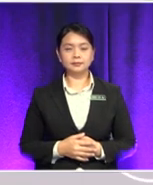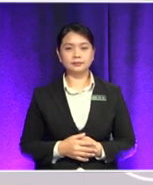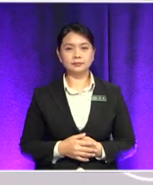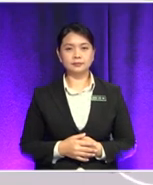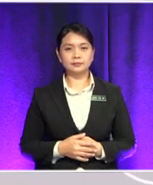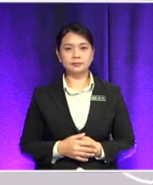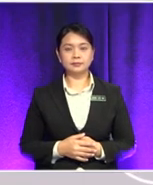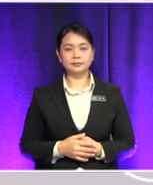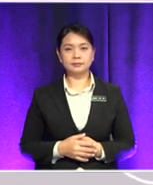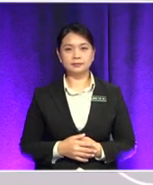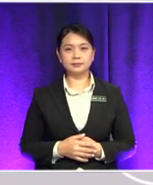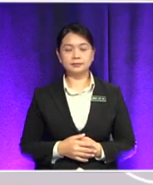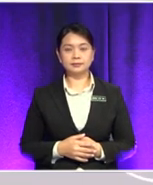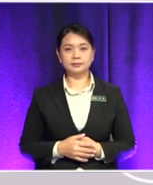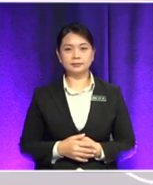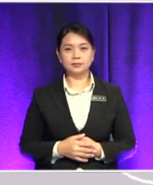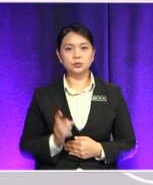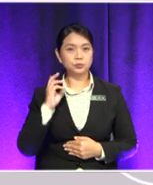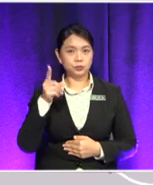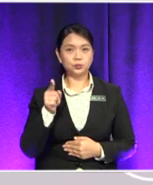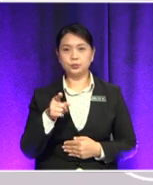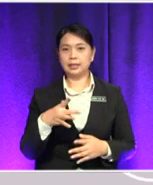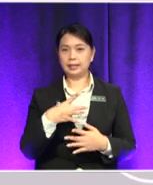like to answer the first point?